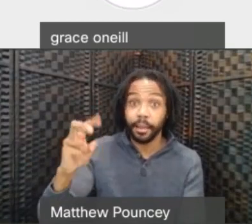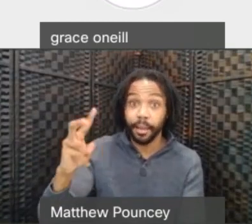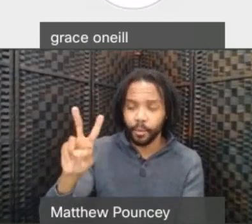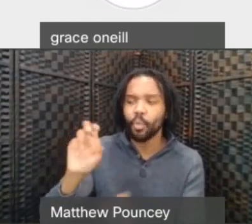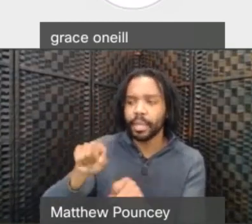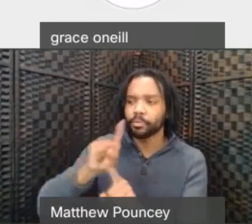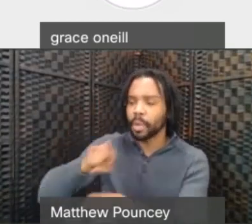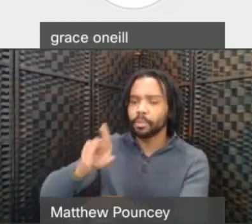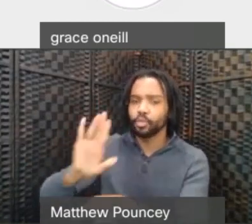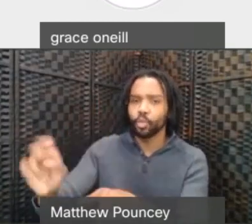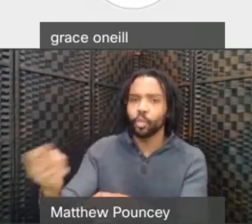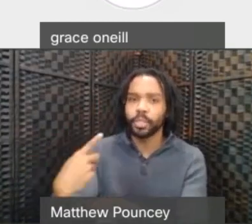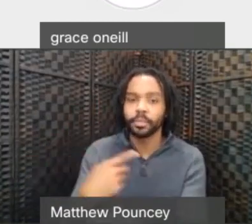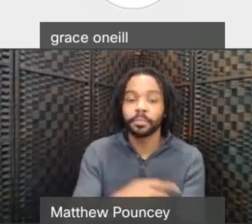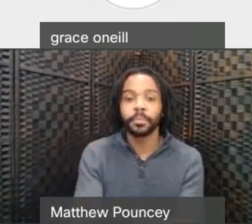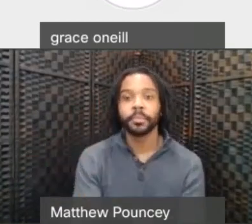Thank you.